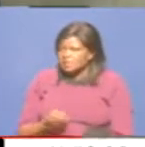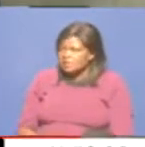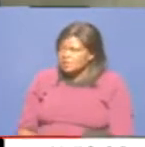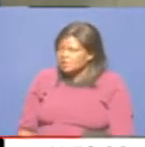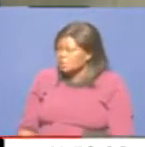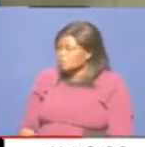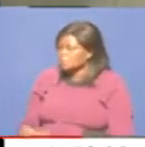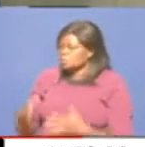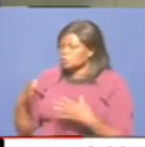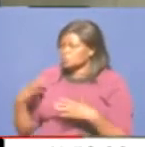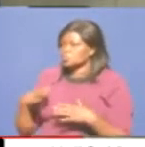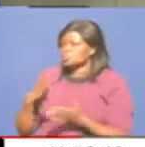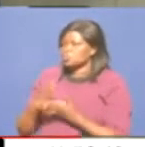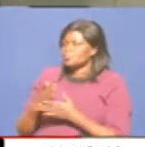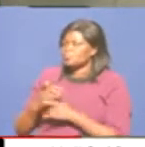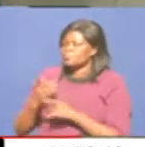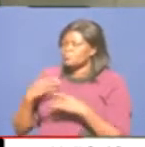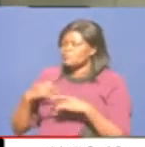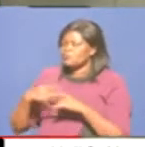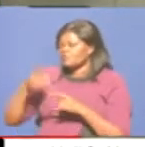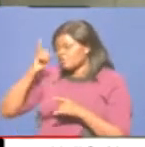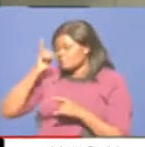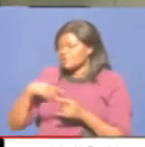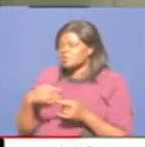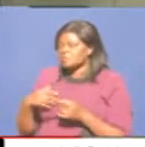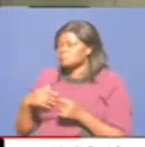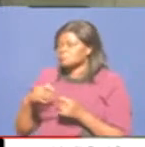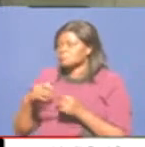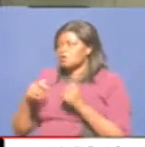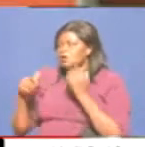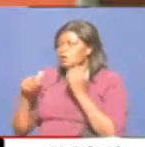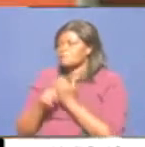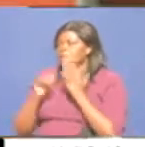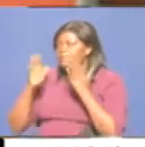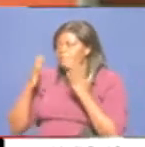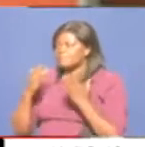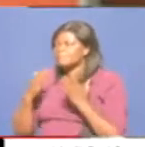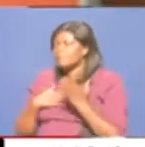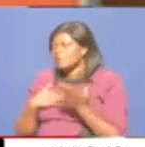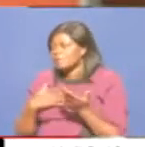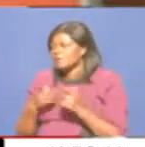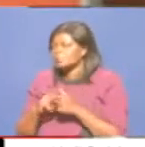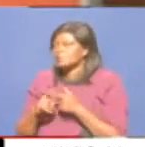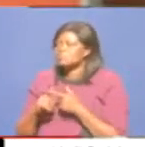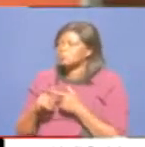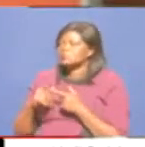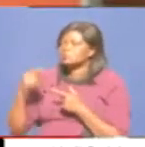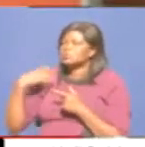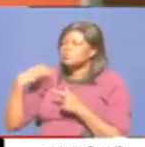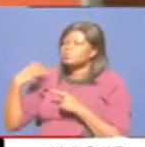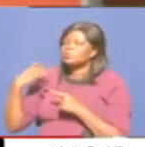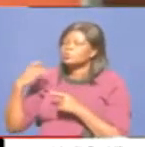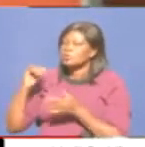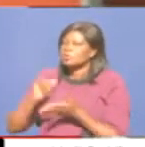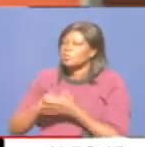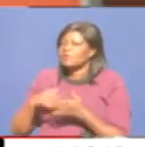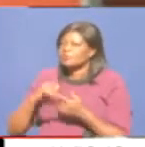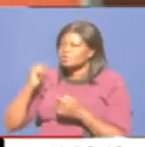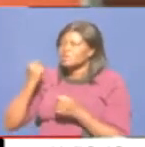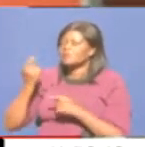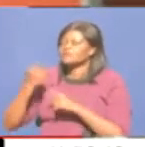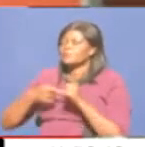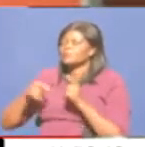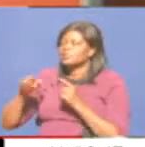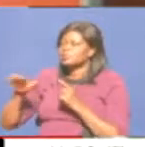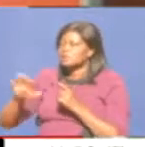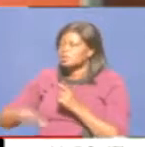believe, you know, majority of them are actually, you know, the champions that have led this country, you know, they come from the same. What I would like to say about, especially tomorrow being the Mashujaa